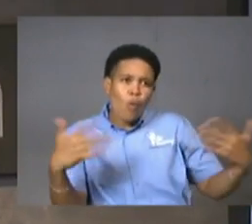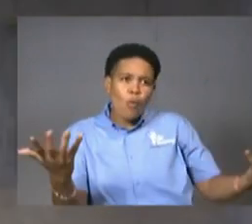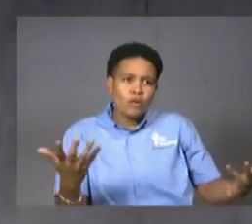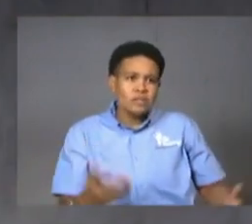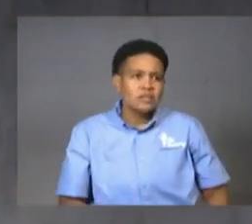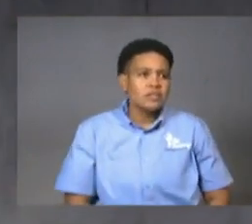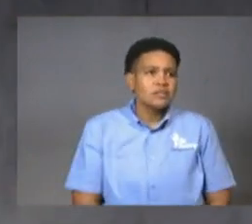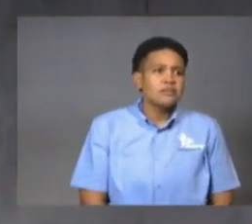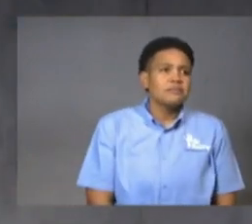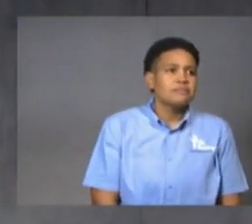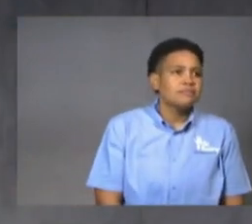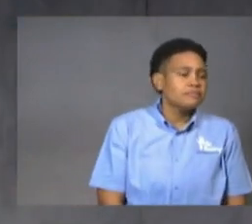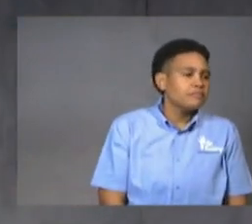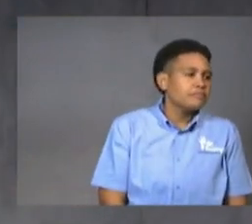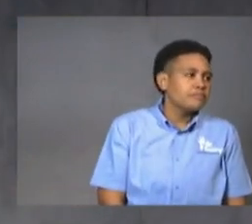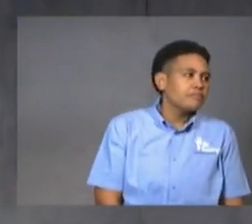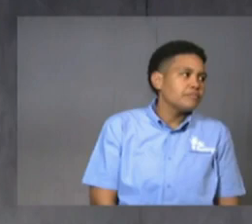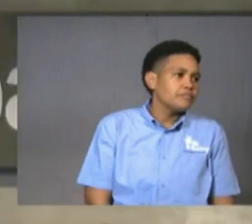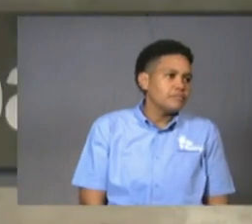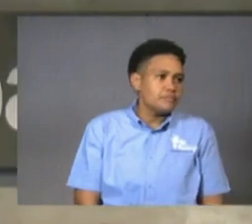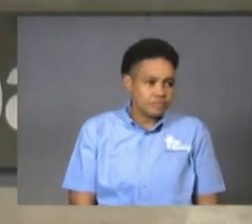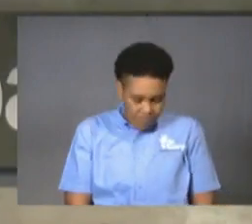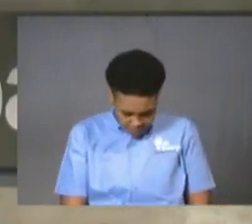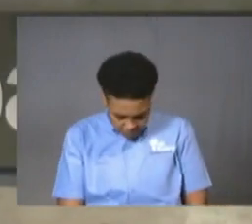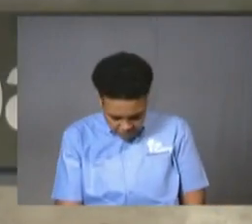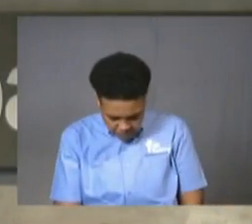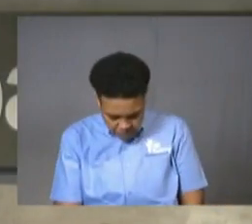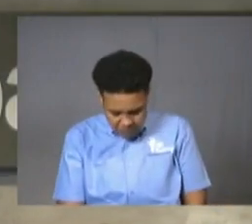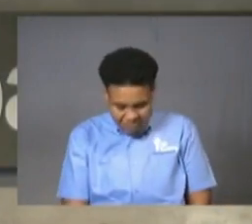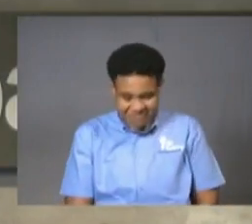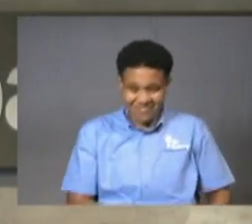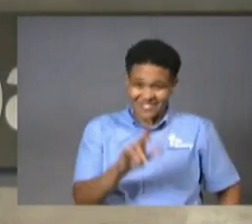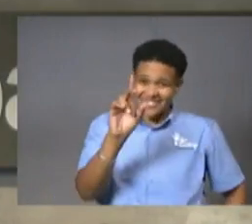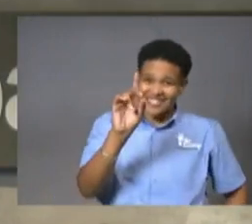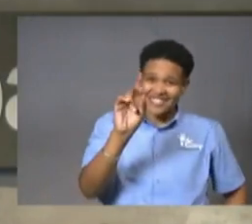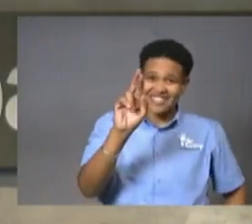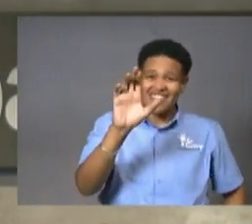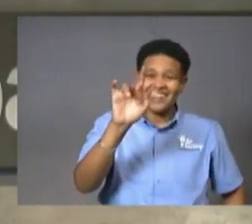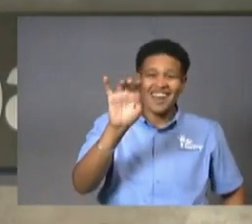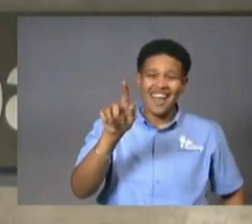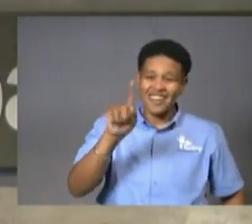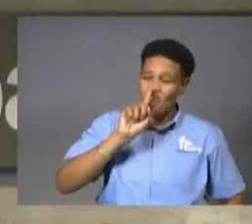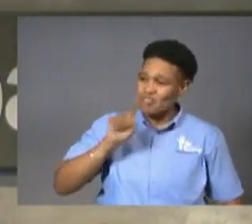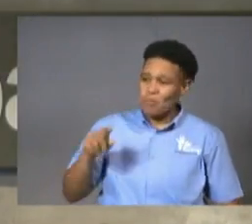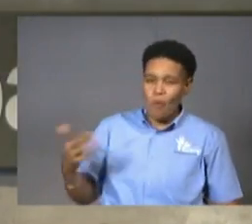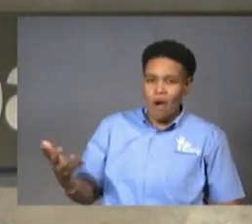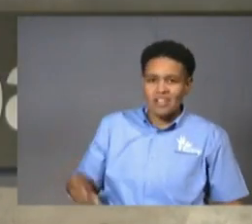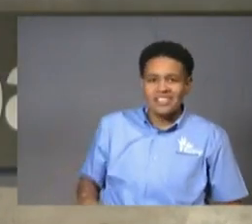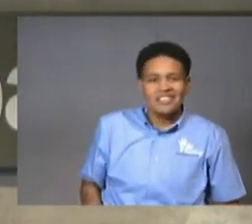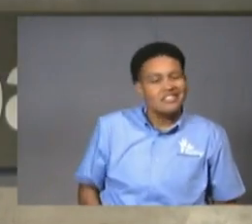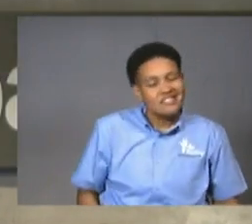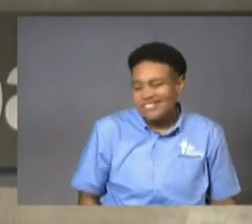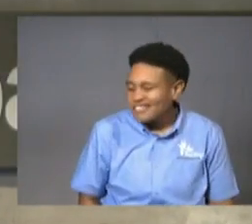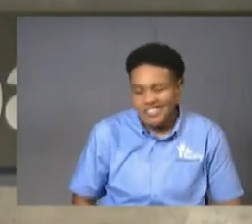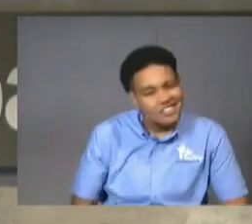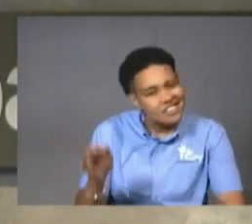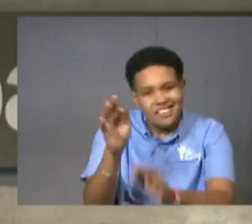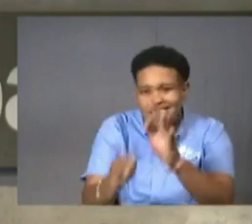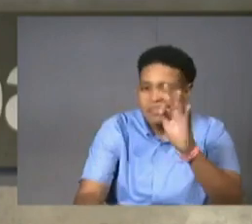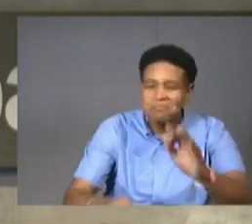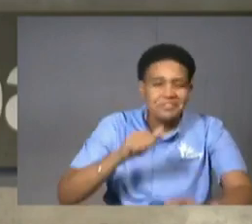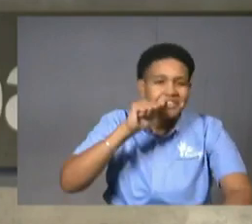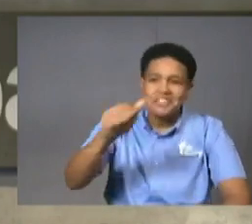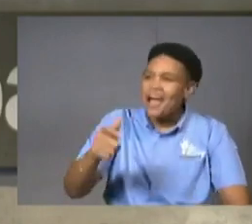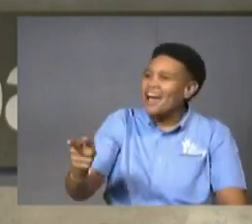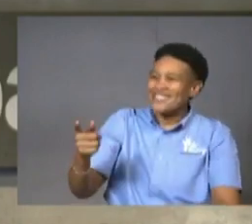Golding. Dr. Clark, your rebuttal? It is simply not credible. It misses the mark, and it is a